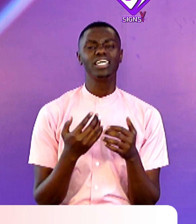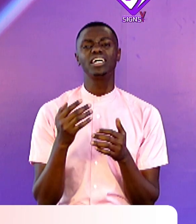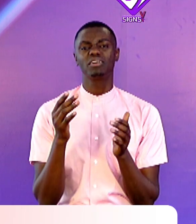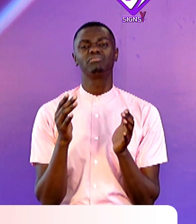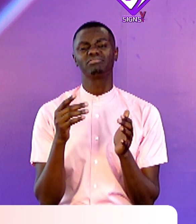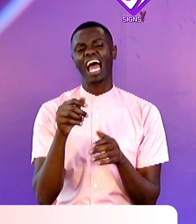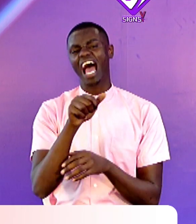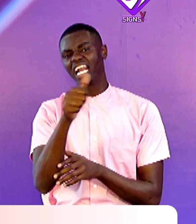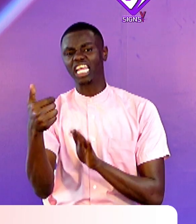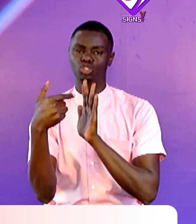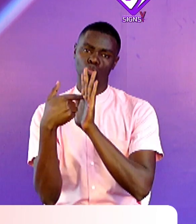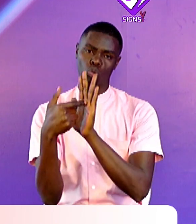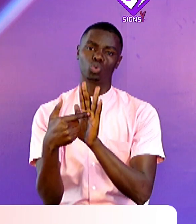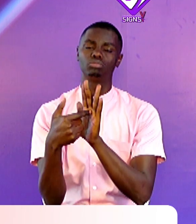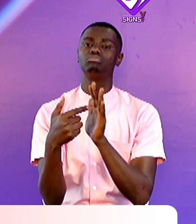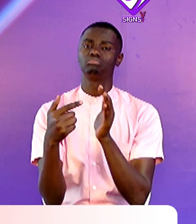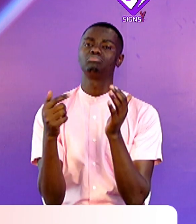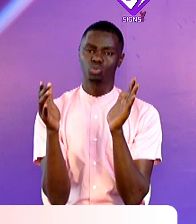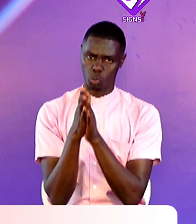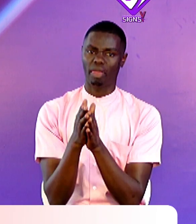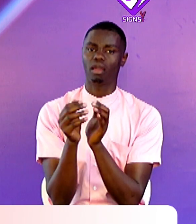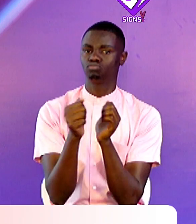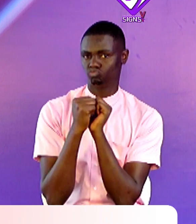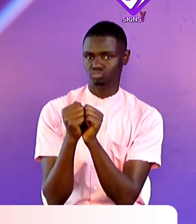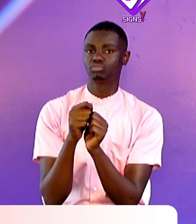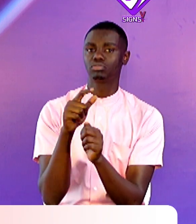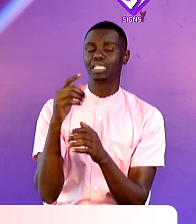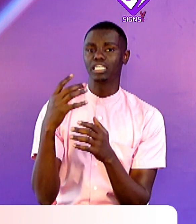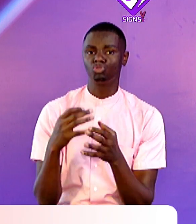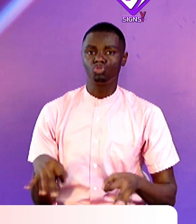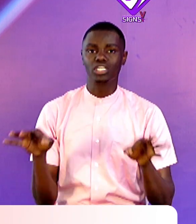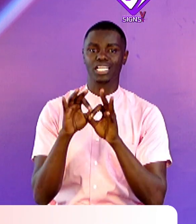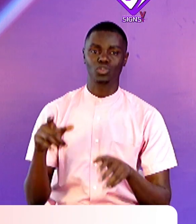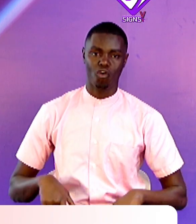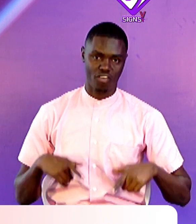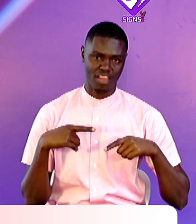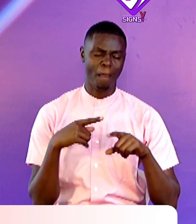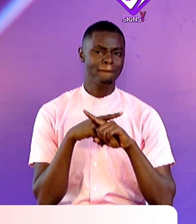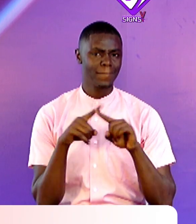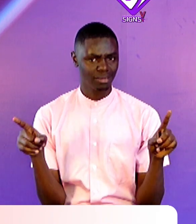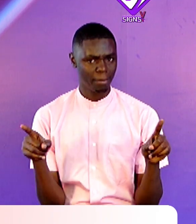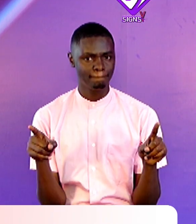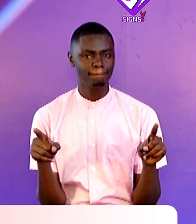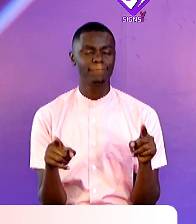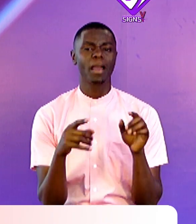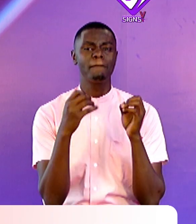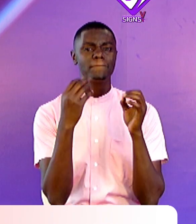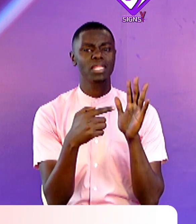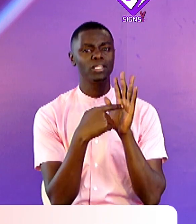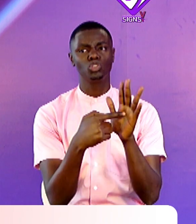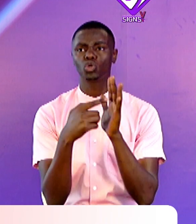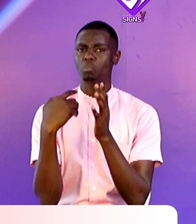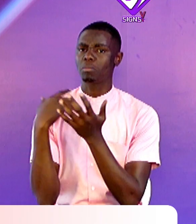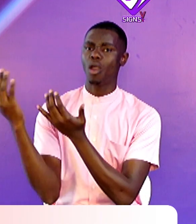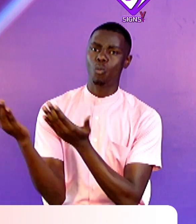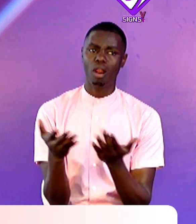of my show, Yes. Treasures of Life show. But I've noticed that many of the shows that I bring you